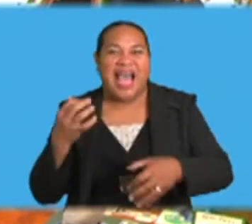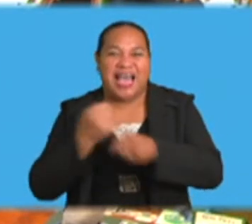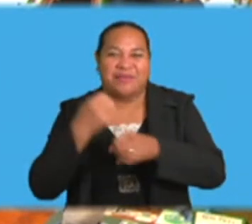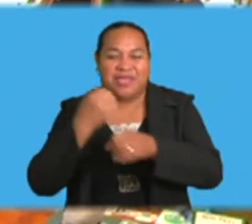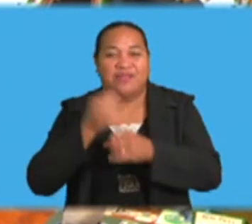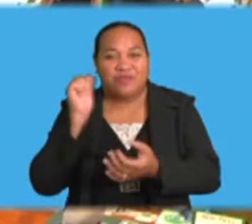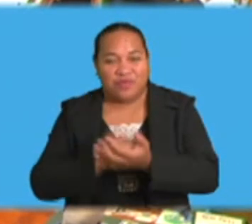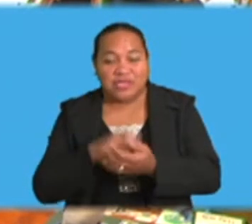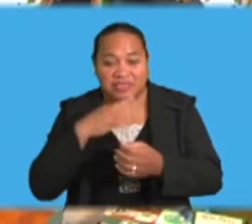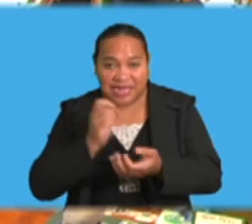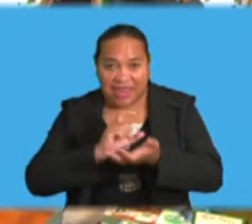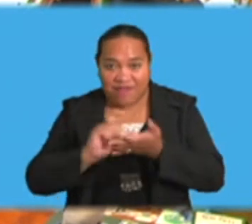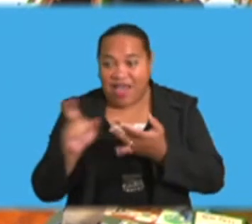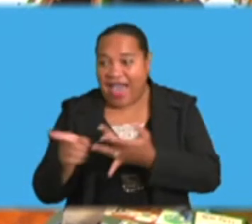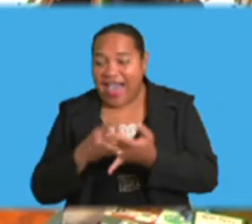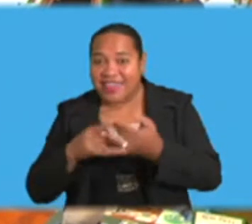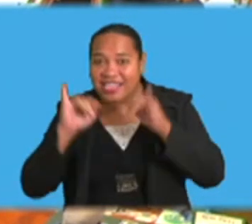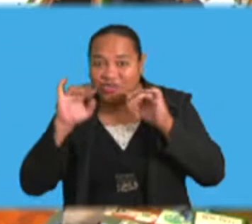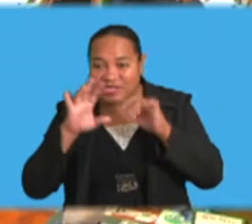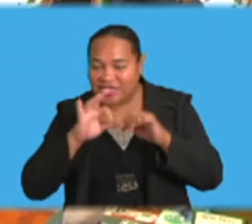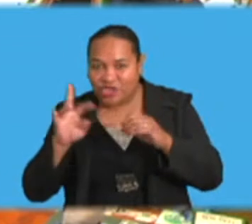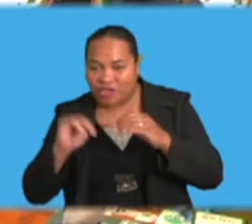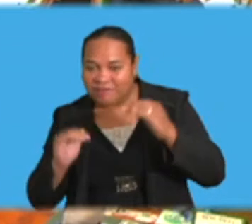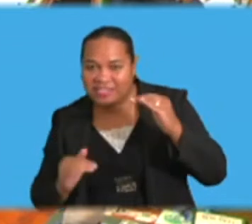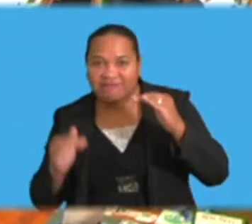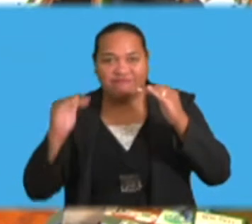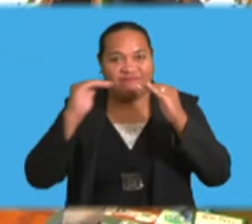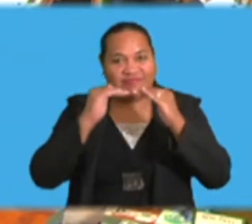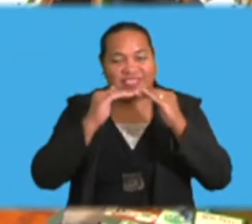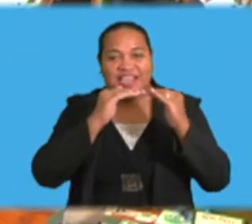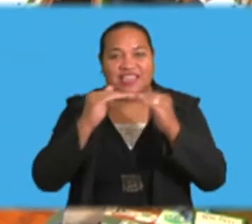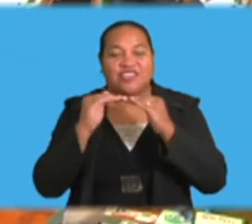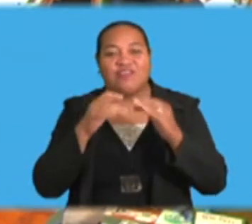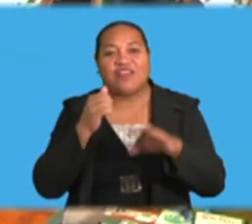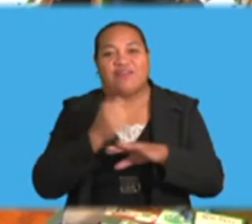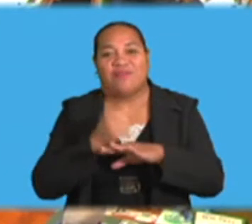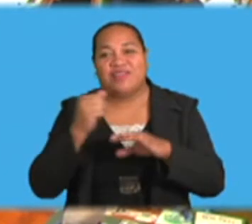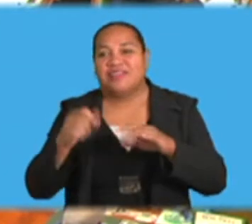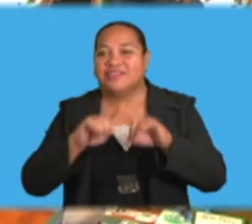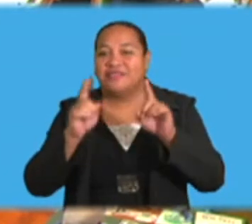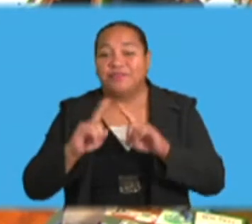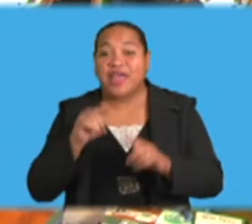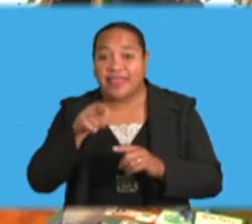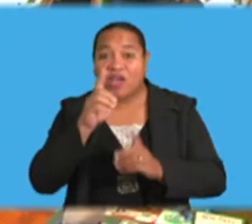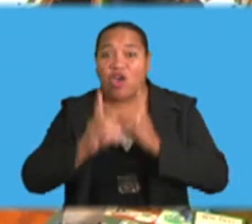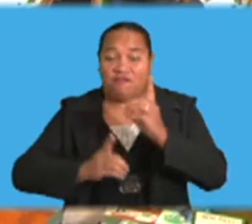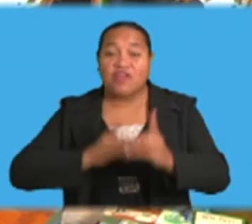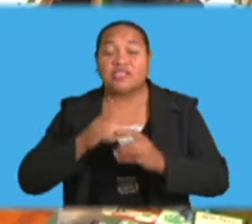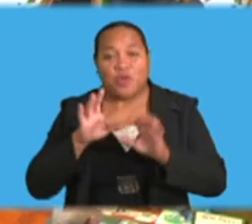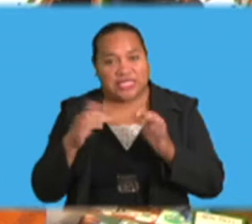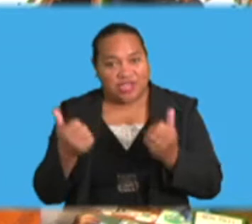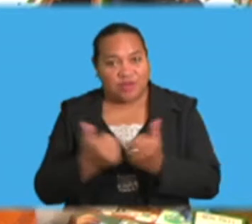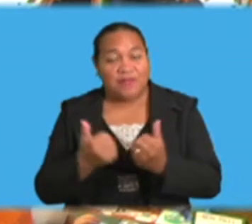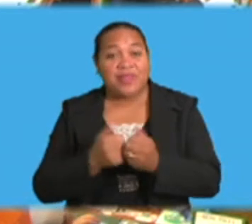as clarifying other issues that did not meet current standards of governance. At the conference, it was agreed